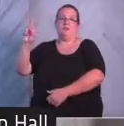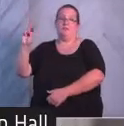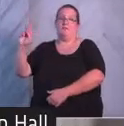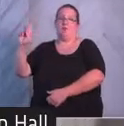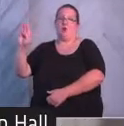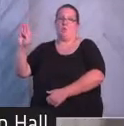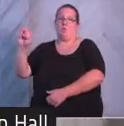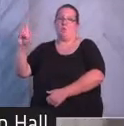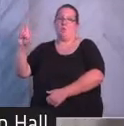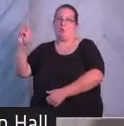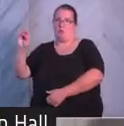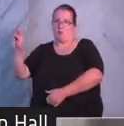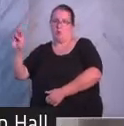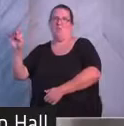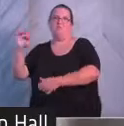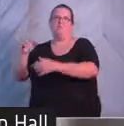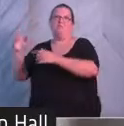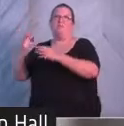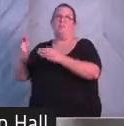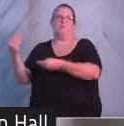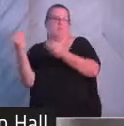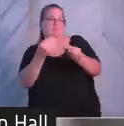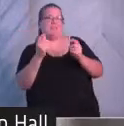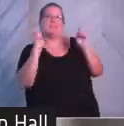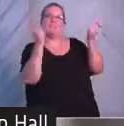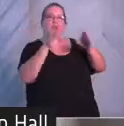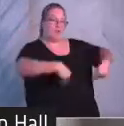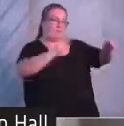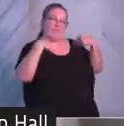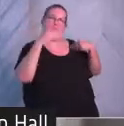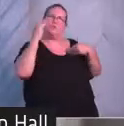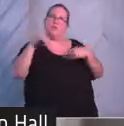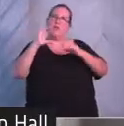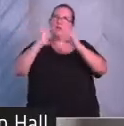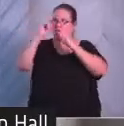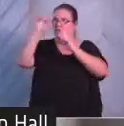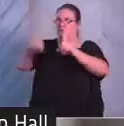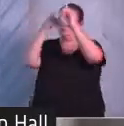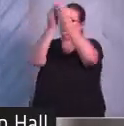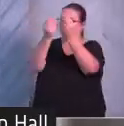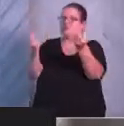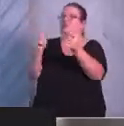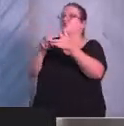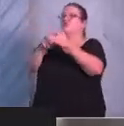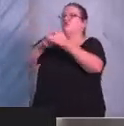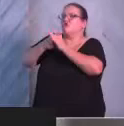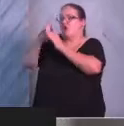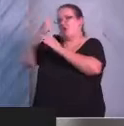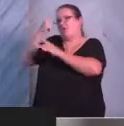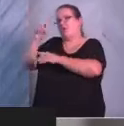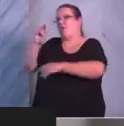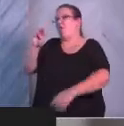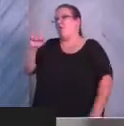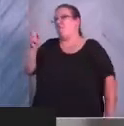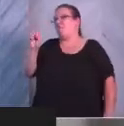Freedom ceremonial blanket. So I know that the conversation for reconciliation is already starting with Maxime